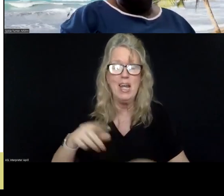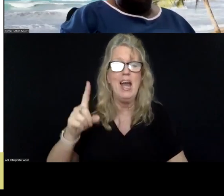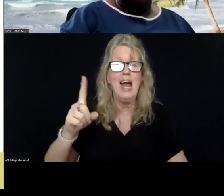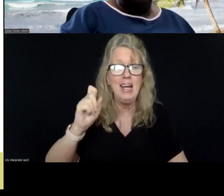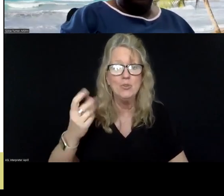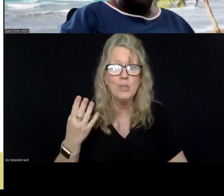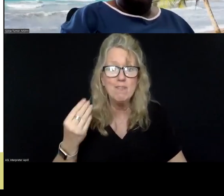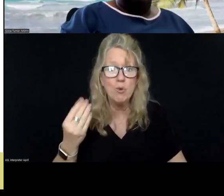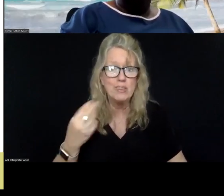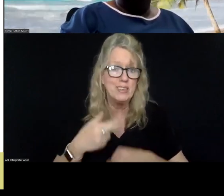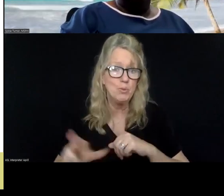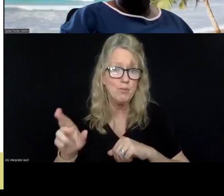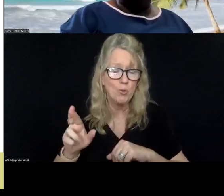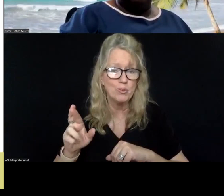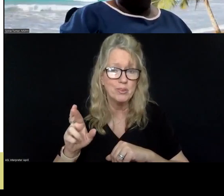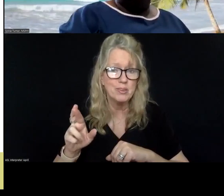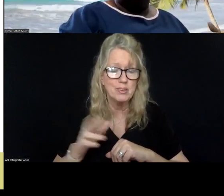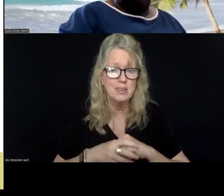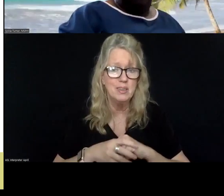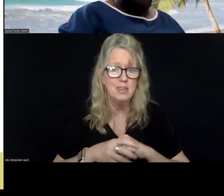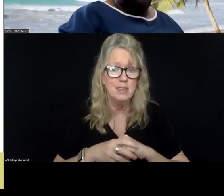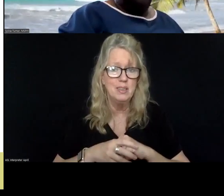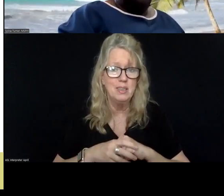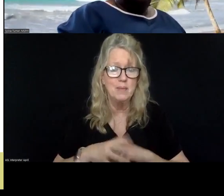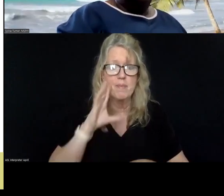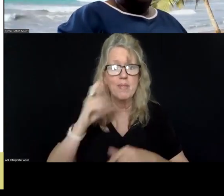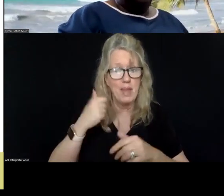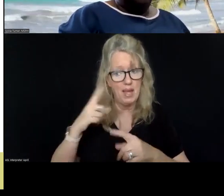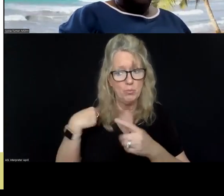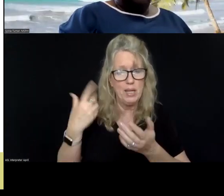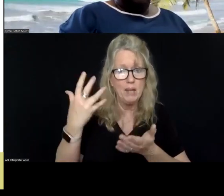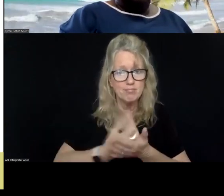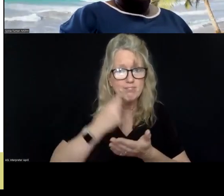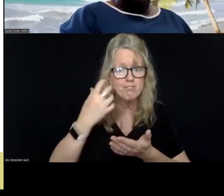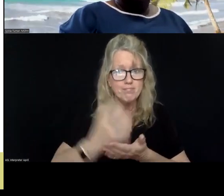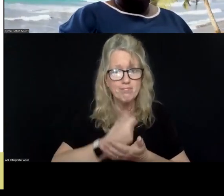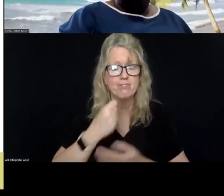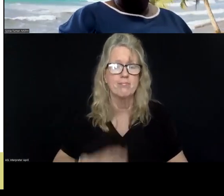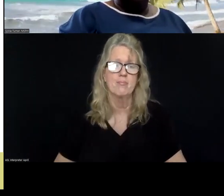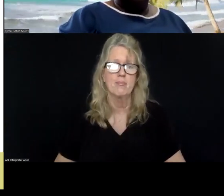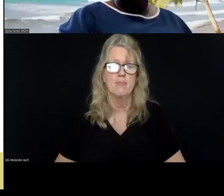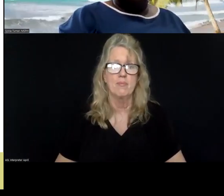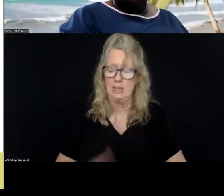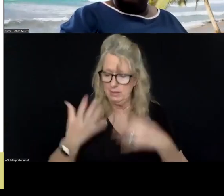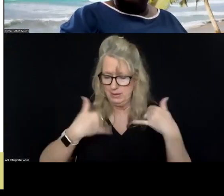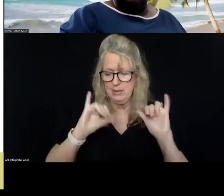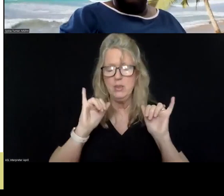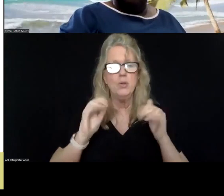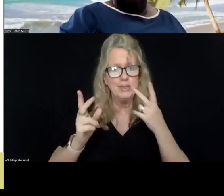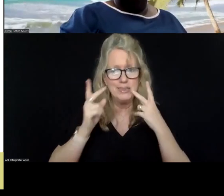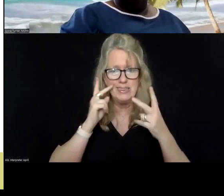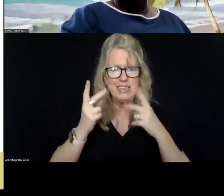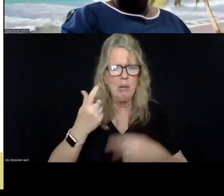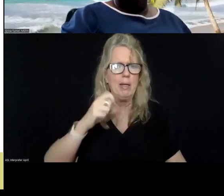114 referrals utilizing CROP. We still see